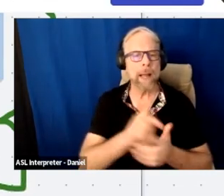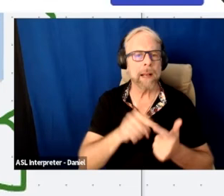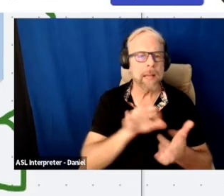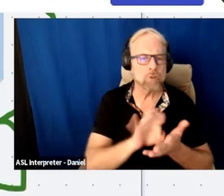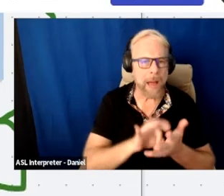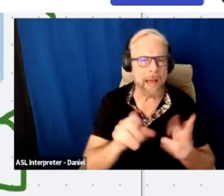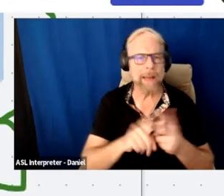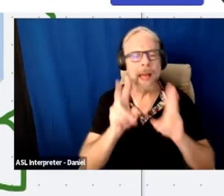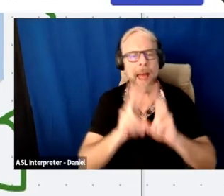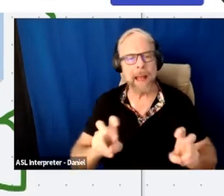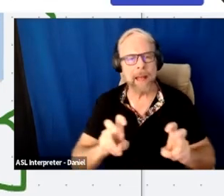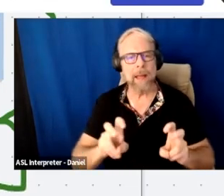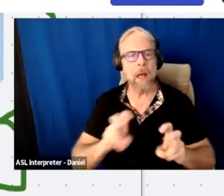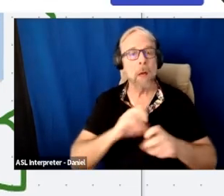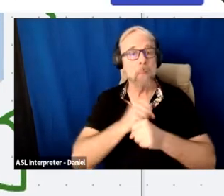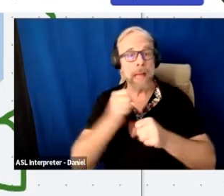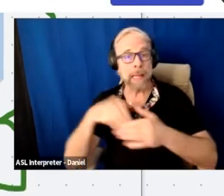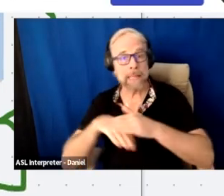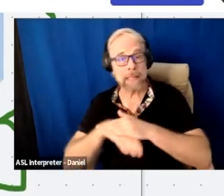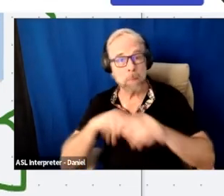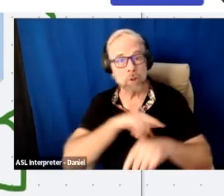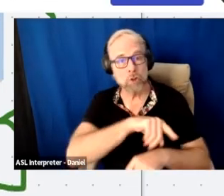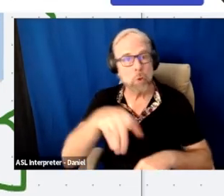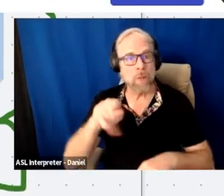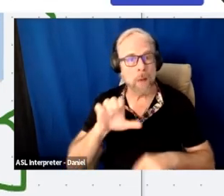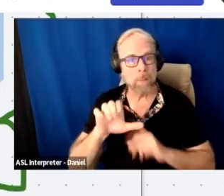analyze, and make accessible to the public the data.